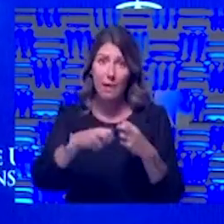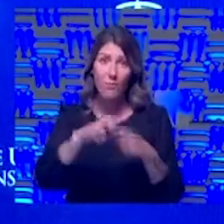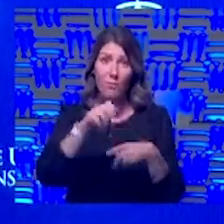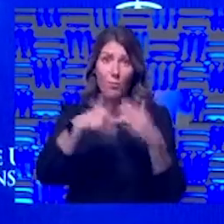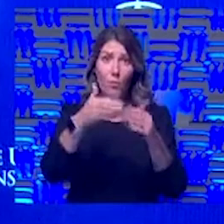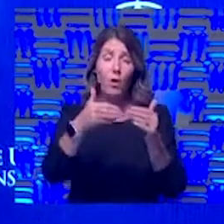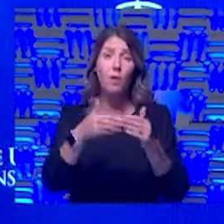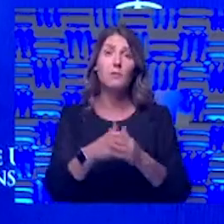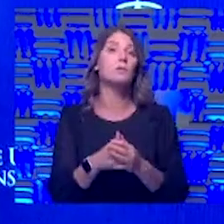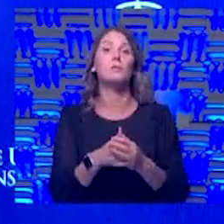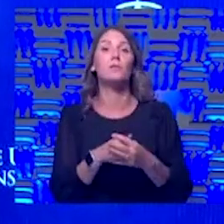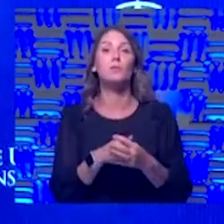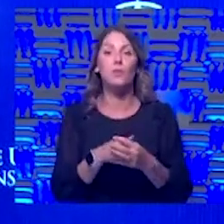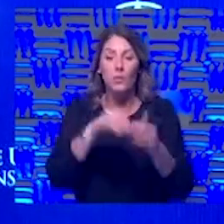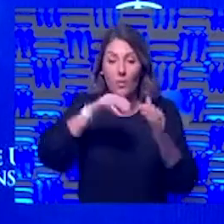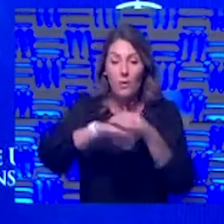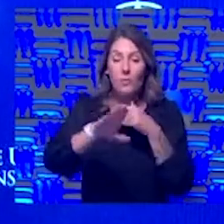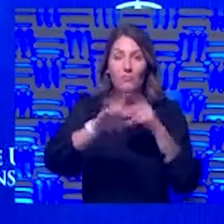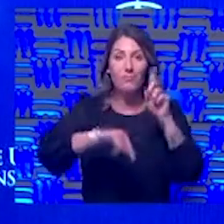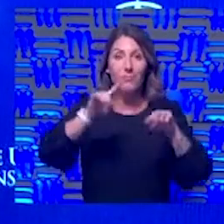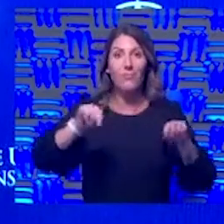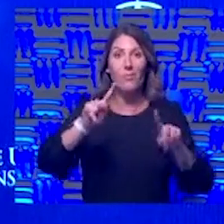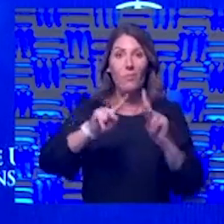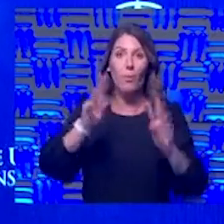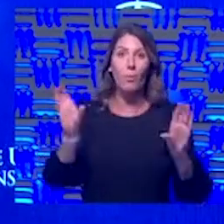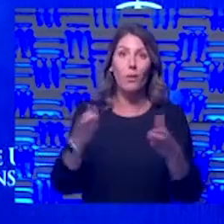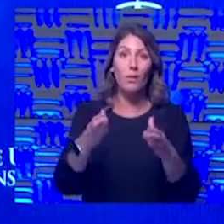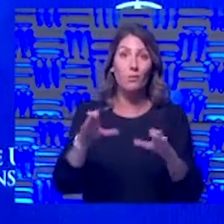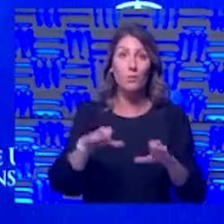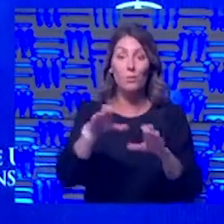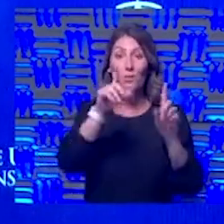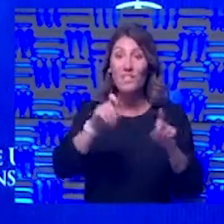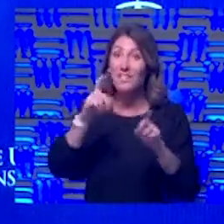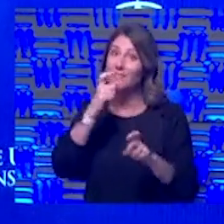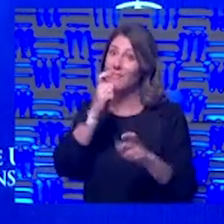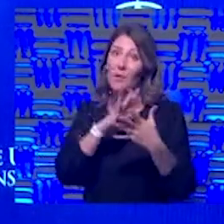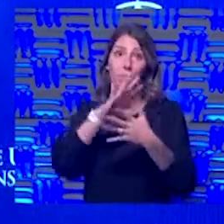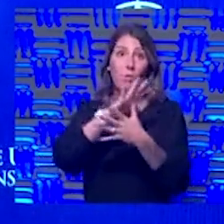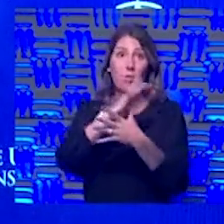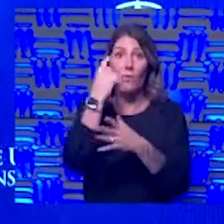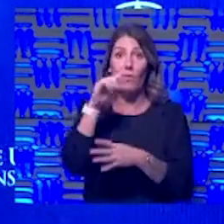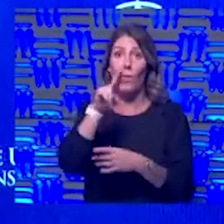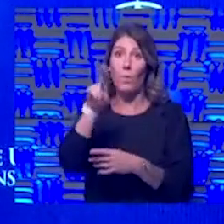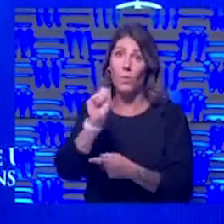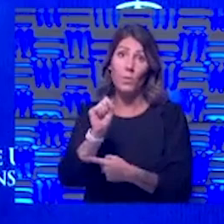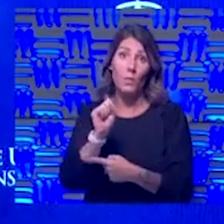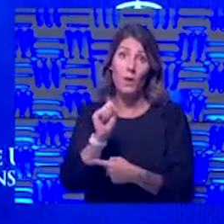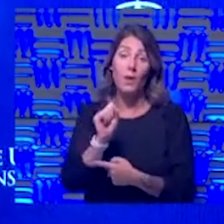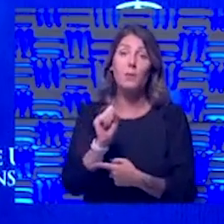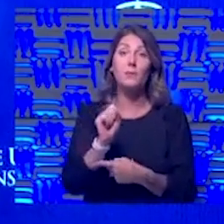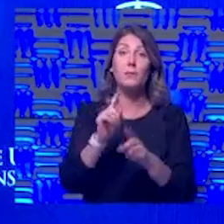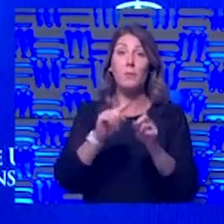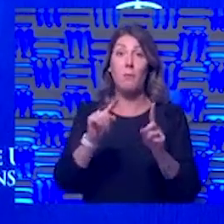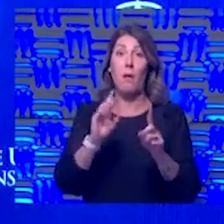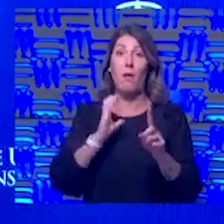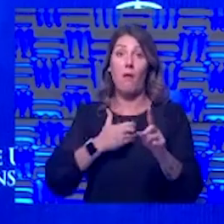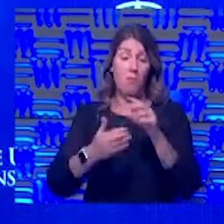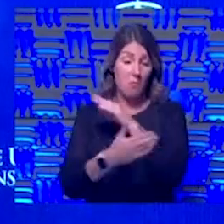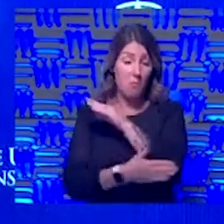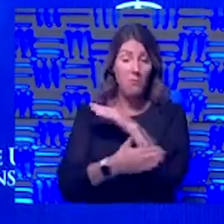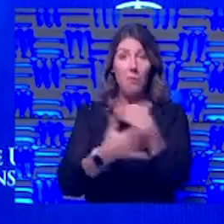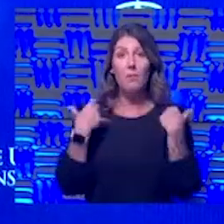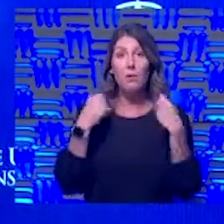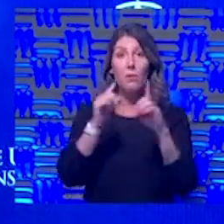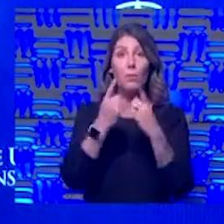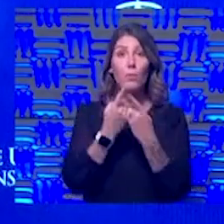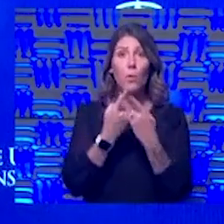And so trying to get into different populations to do testing is not something that's been a priority for the U.S. It just hasn't. Yeah. Now, our county health departments are trying to do